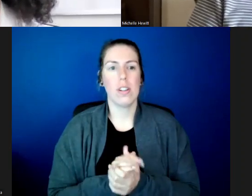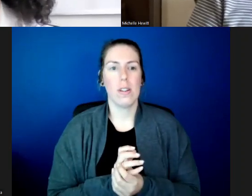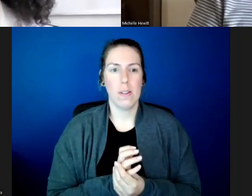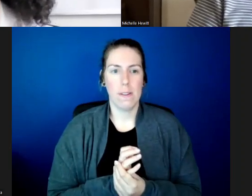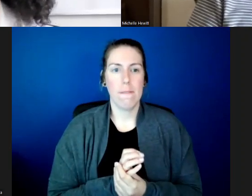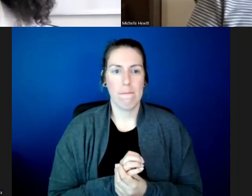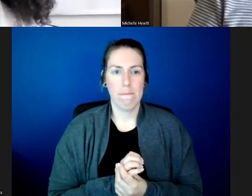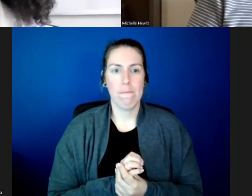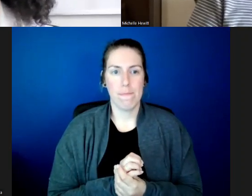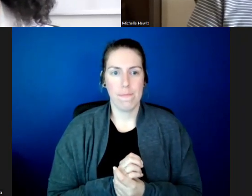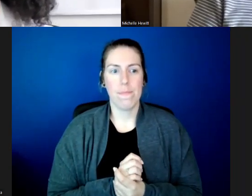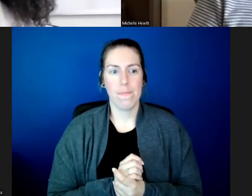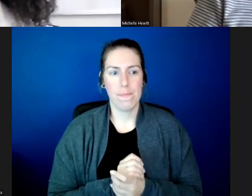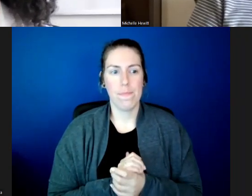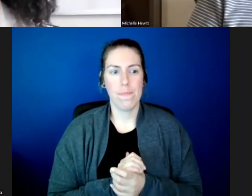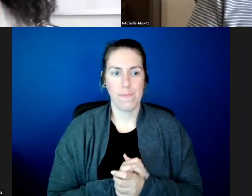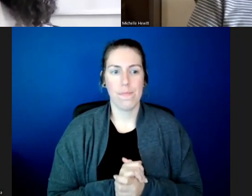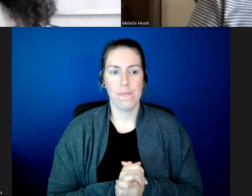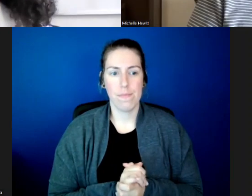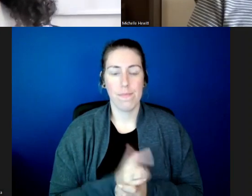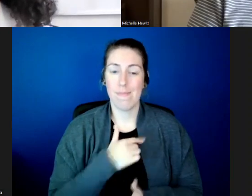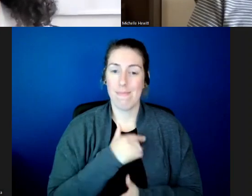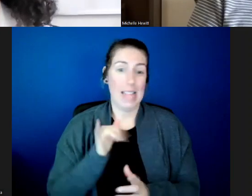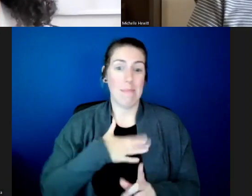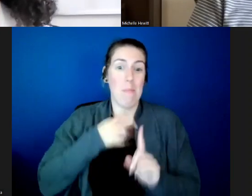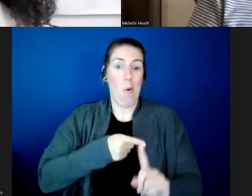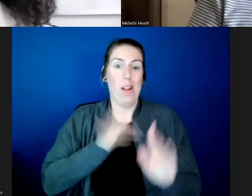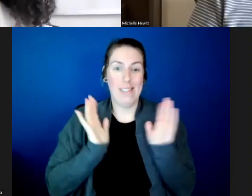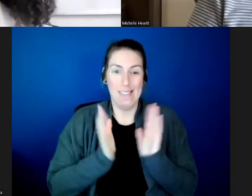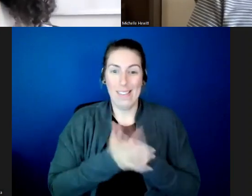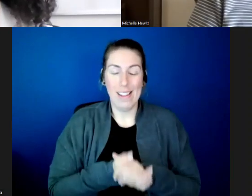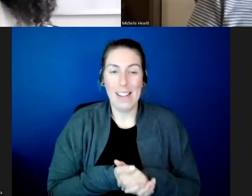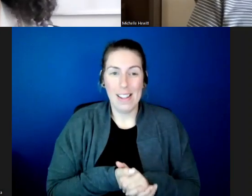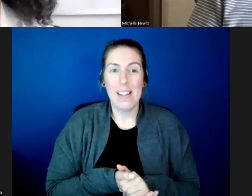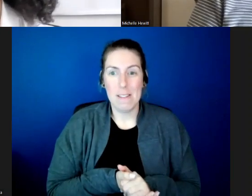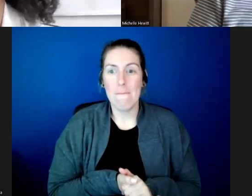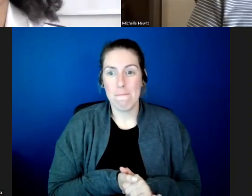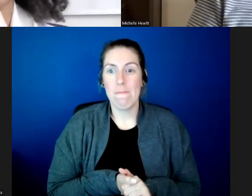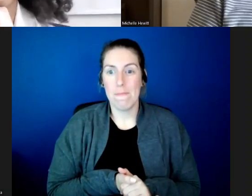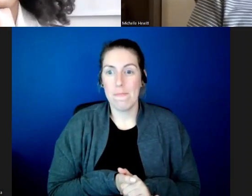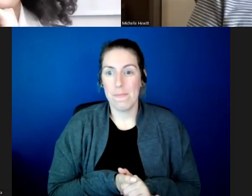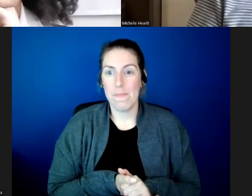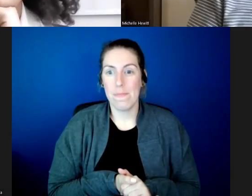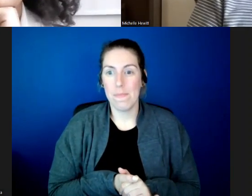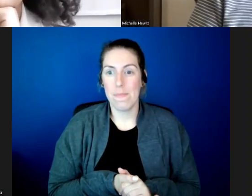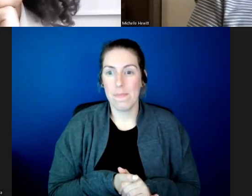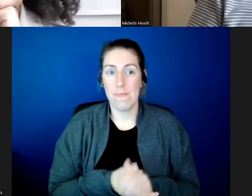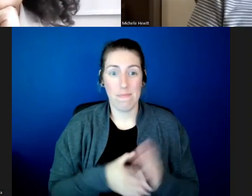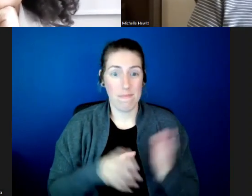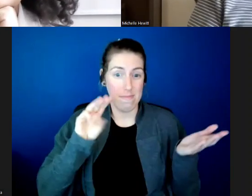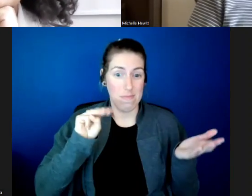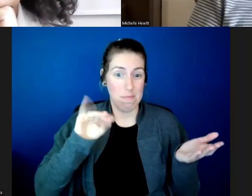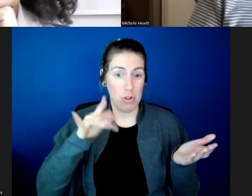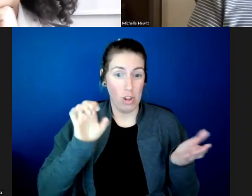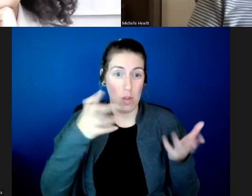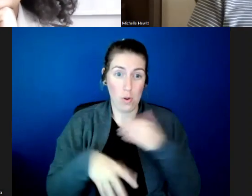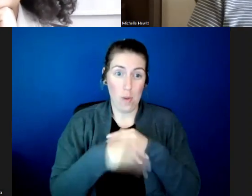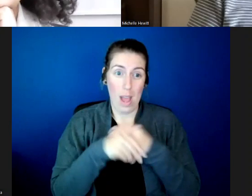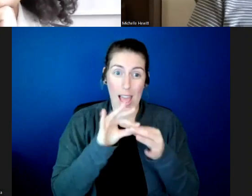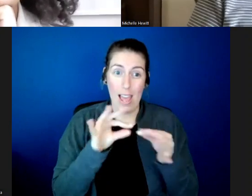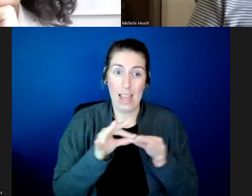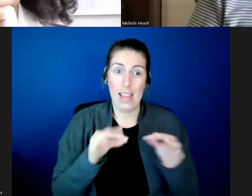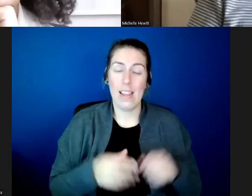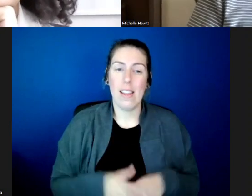I think that's my point. Like, that would be my answer to that question. I don't know, Michelle, if you. No,